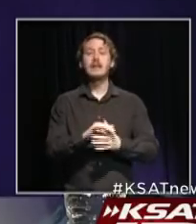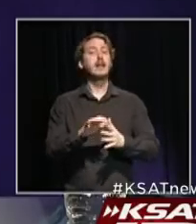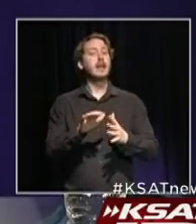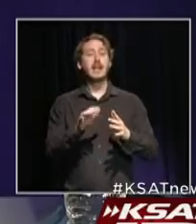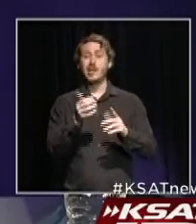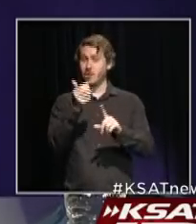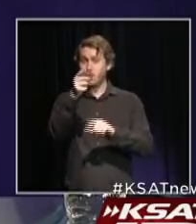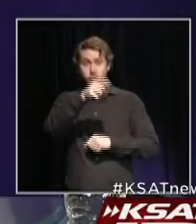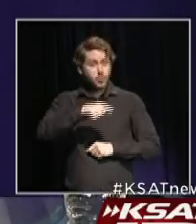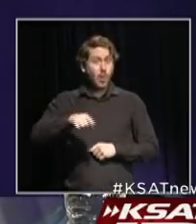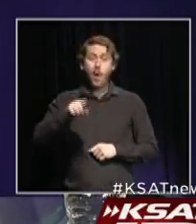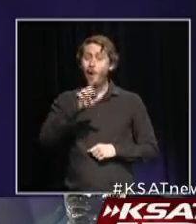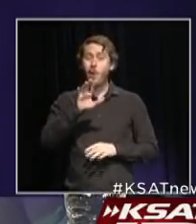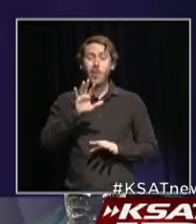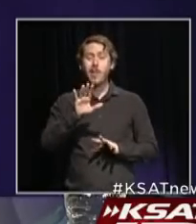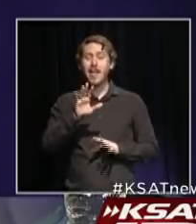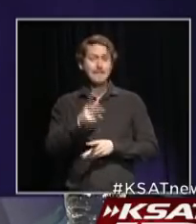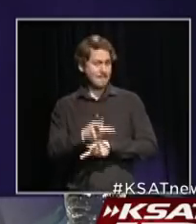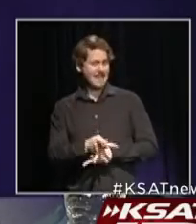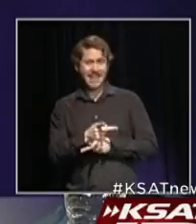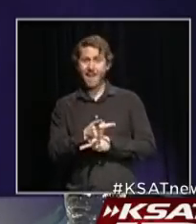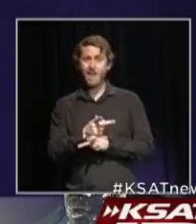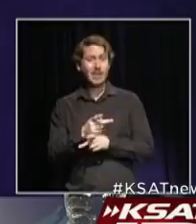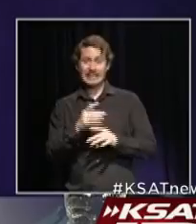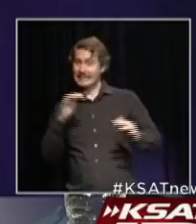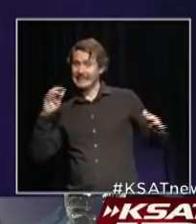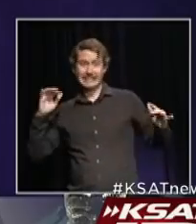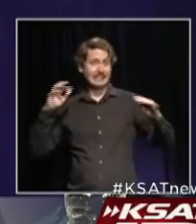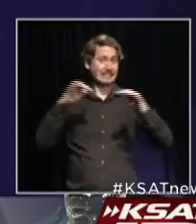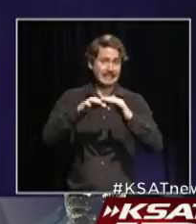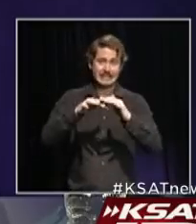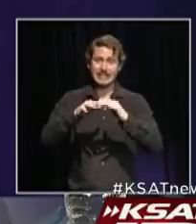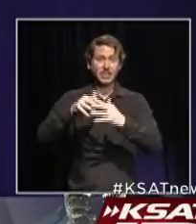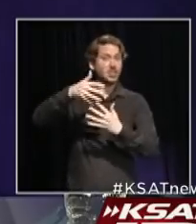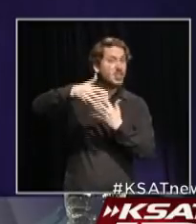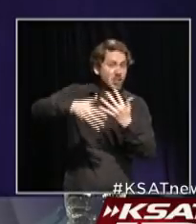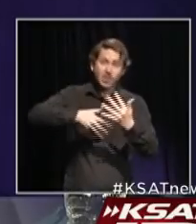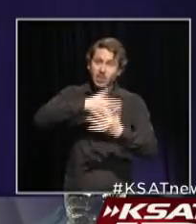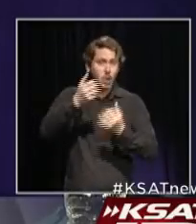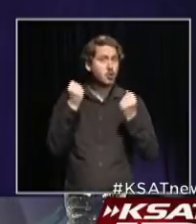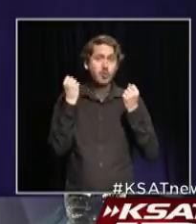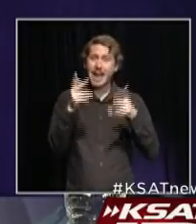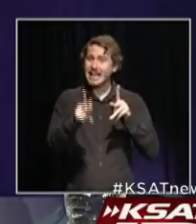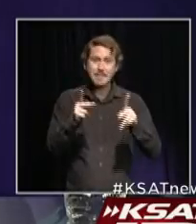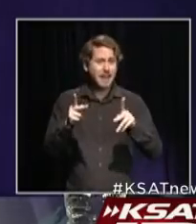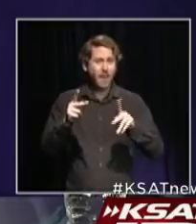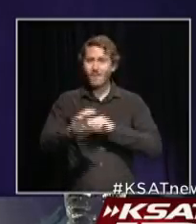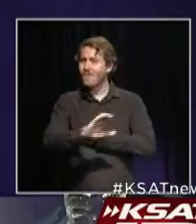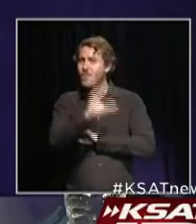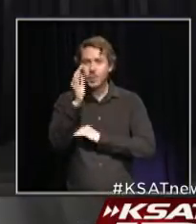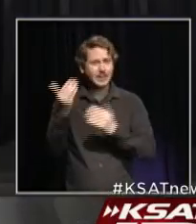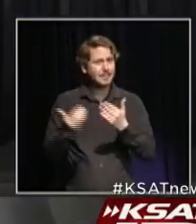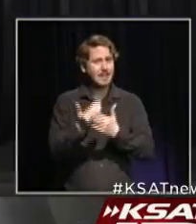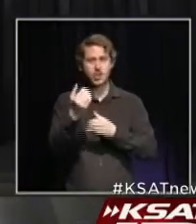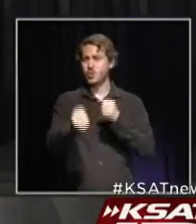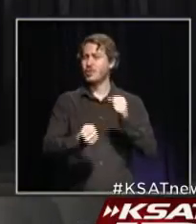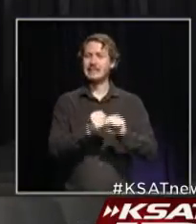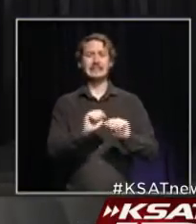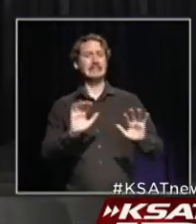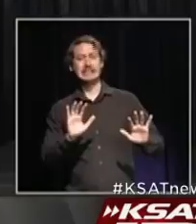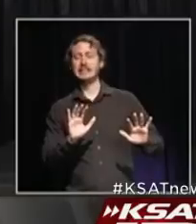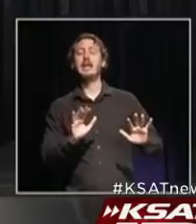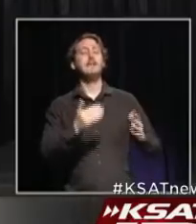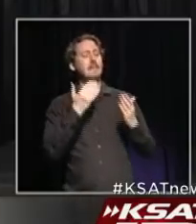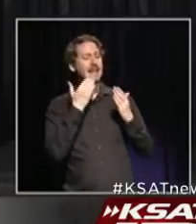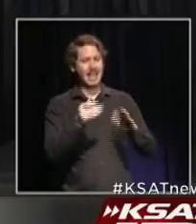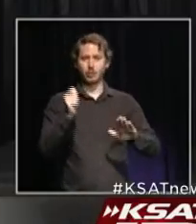with too many folks in the same household over Christmas and New Year's. Thank you, Judge. And